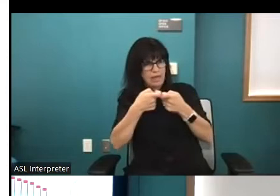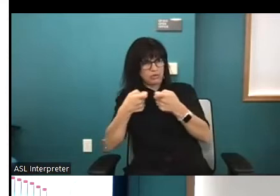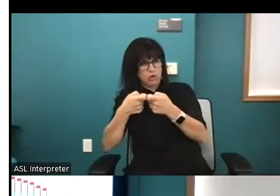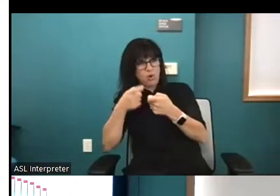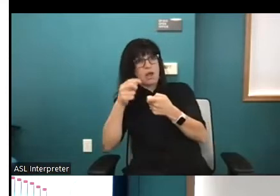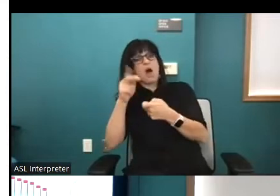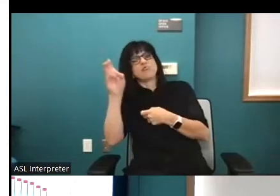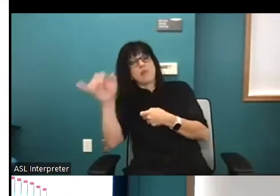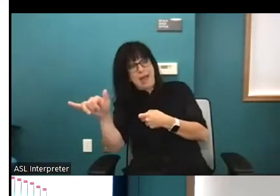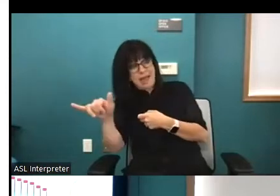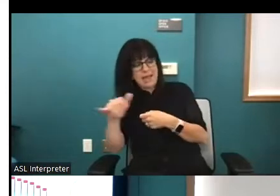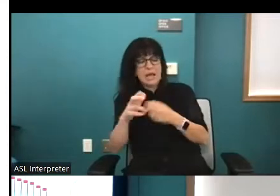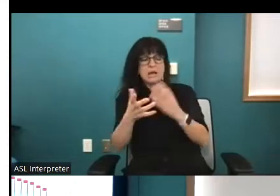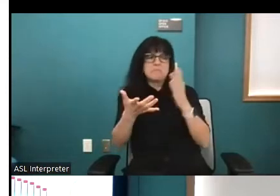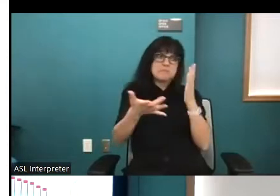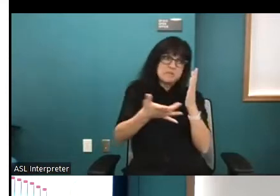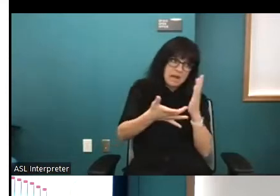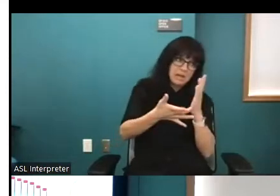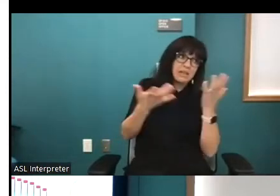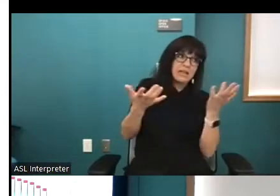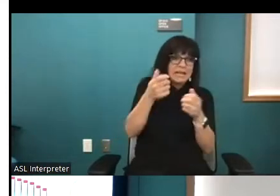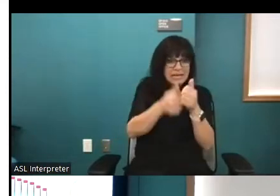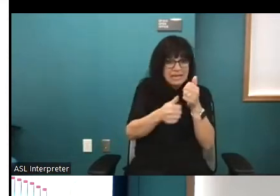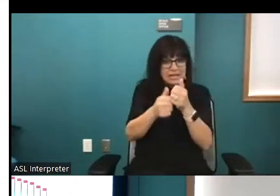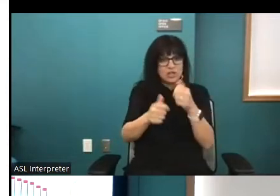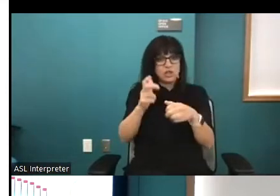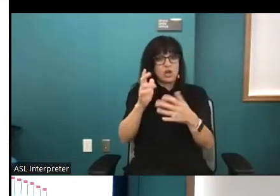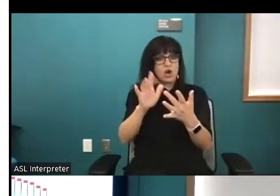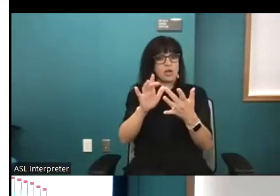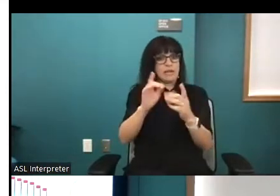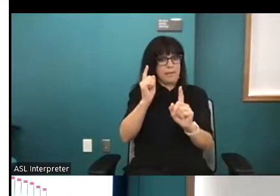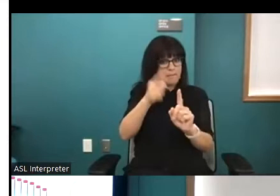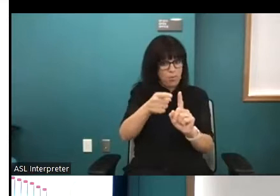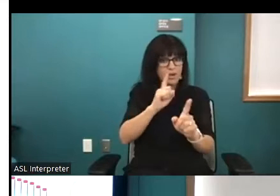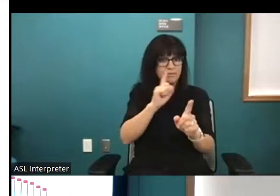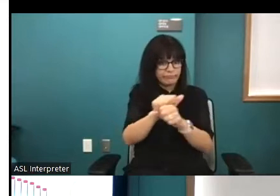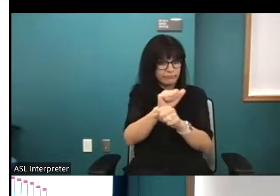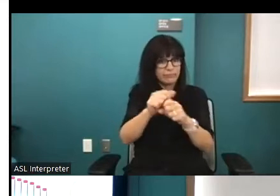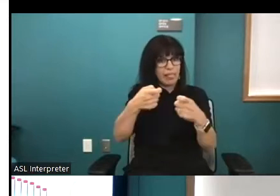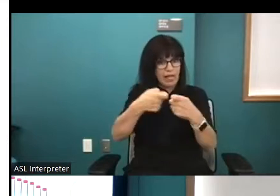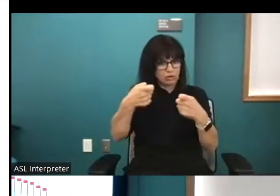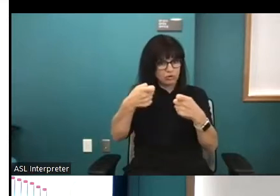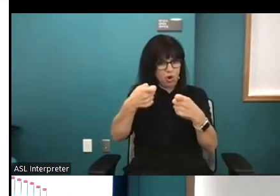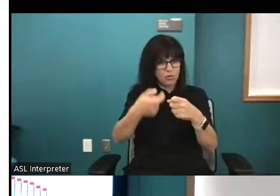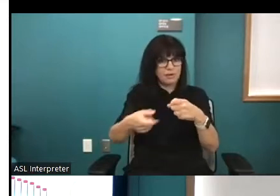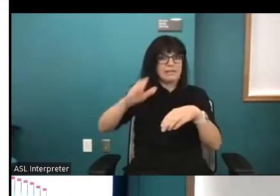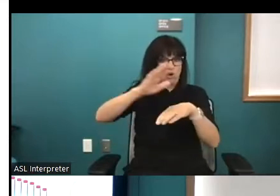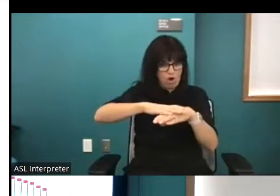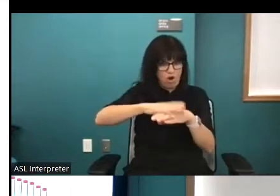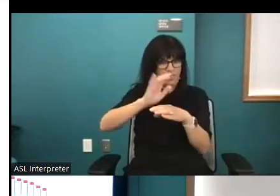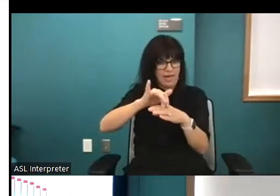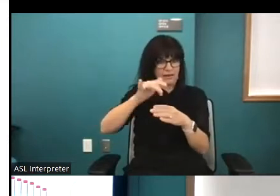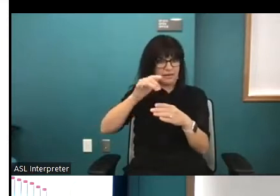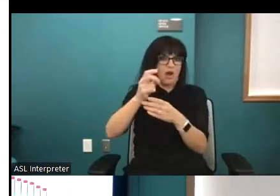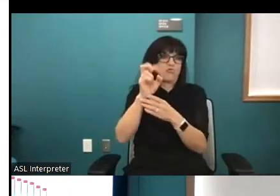array. Technically speaking, each contact point is an electrode and it sits on the electrode array, but a